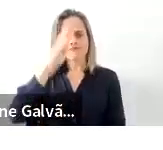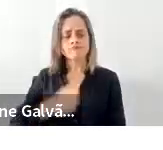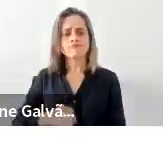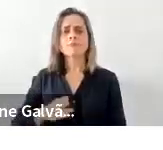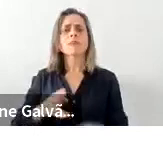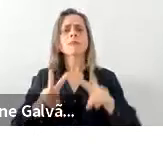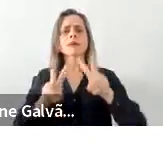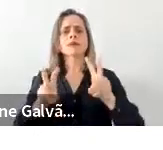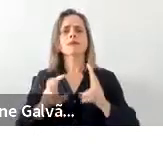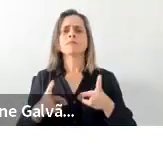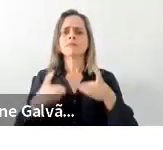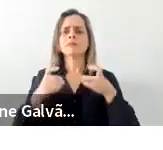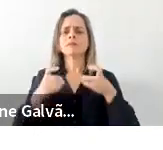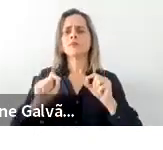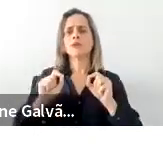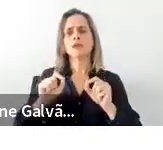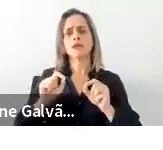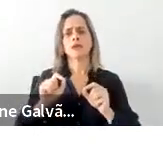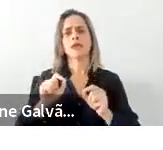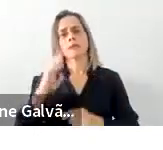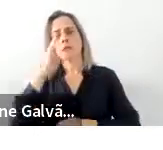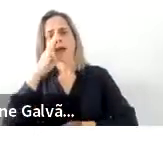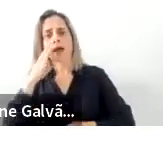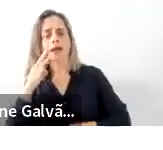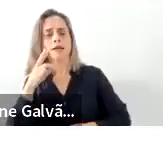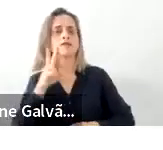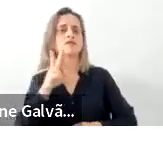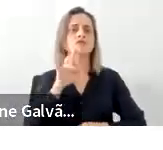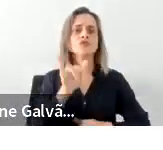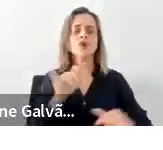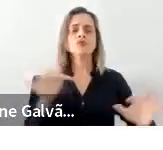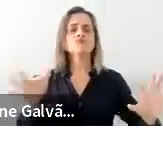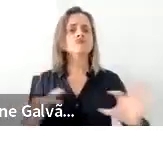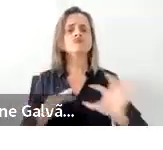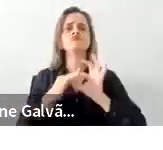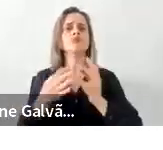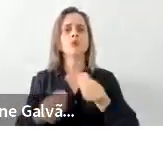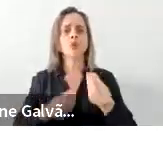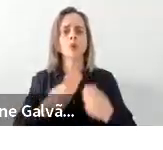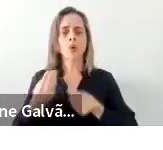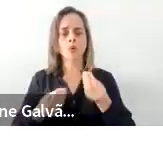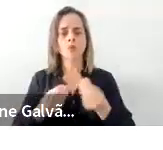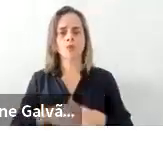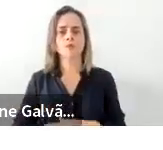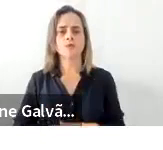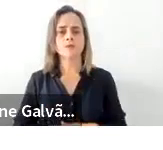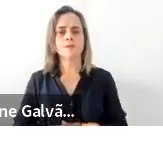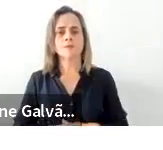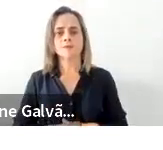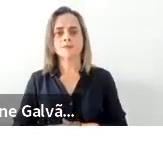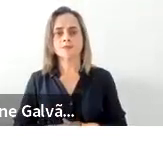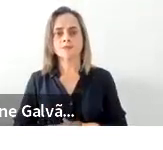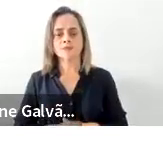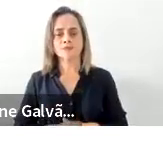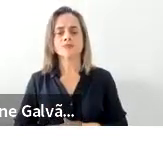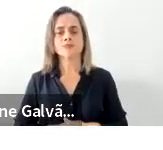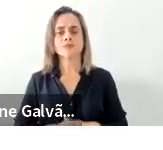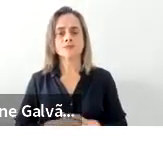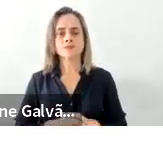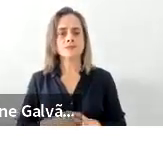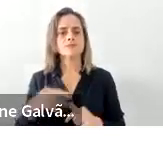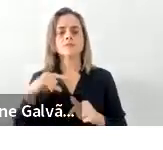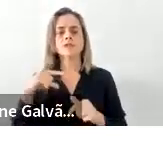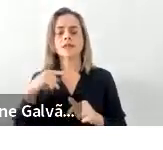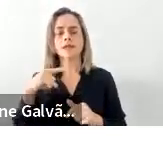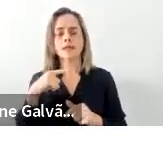There are a number of readings associated with this. I've given links, I think CISA